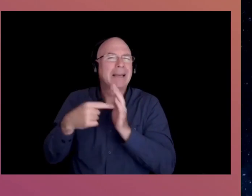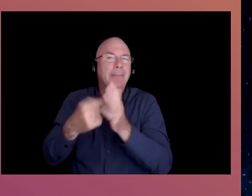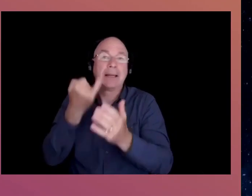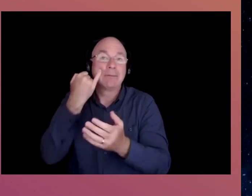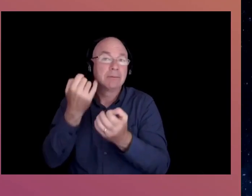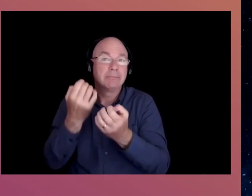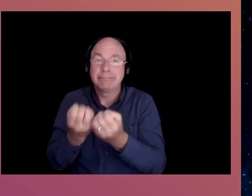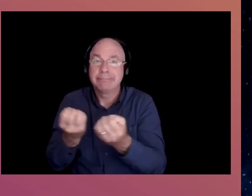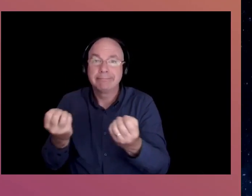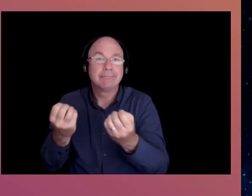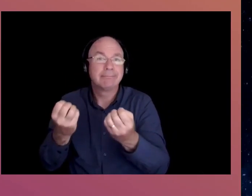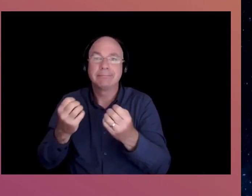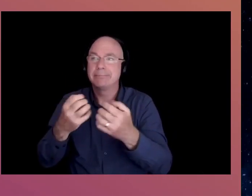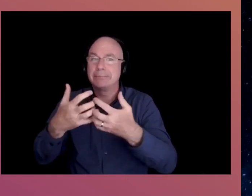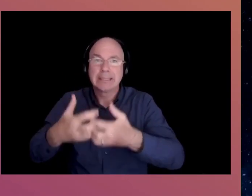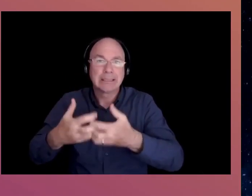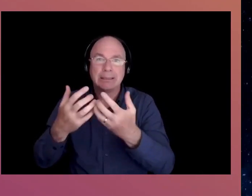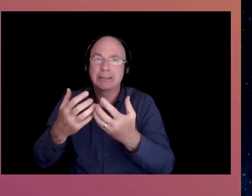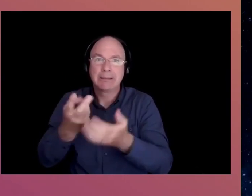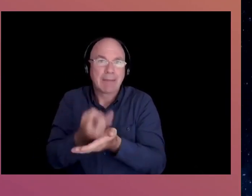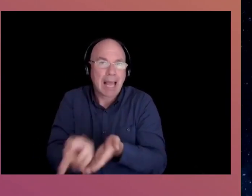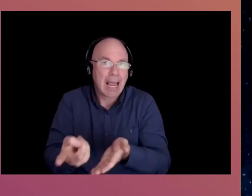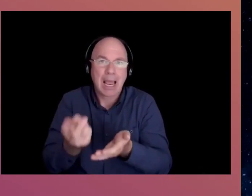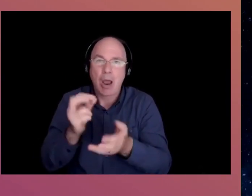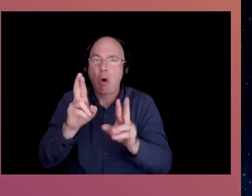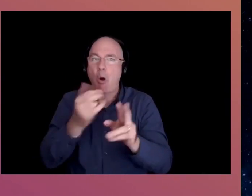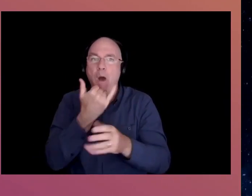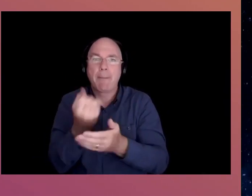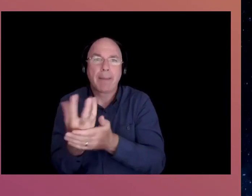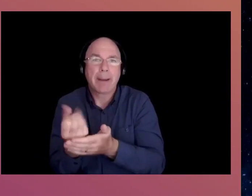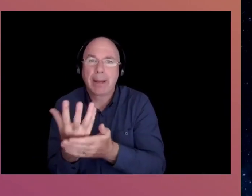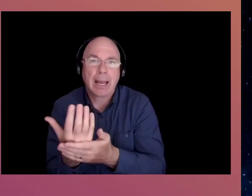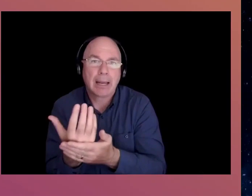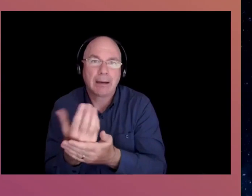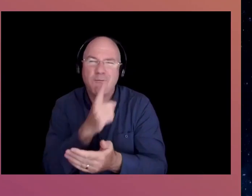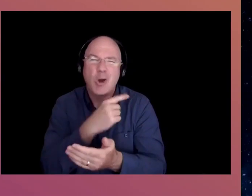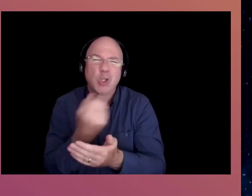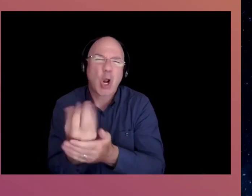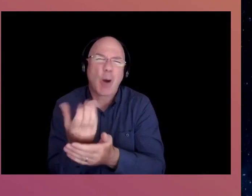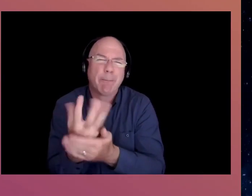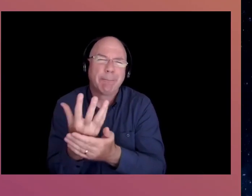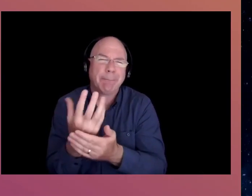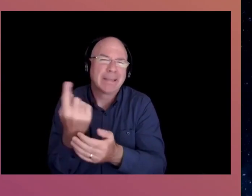or false alarm or whatever on the part of your prototypes and your projects?